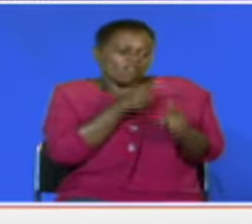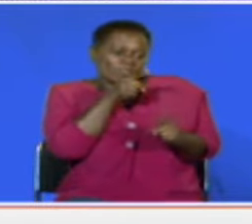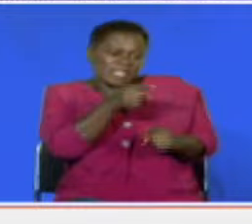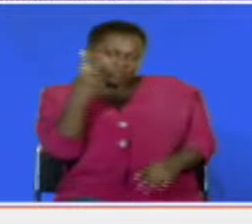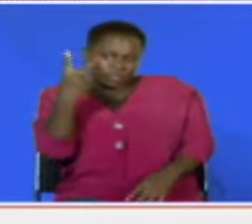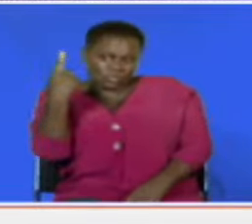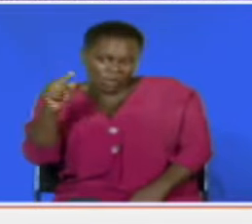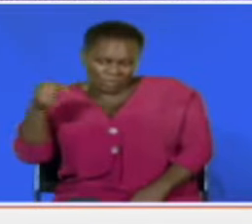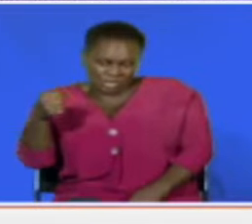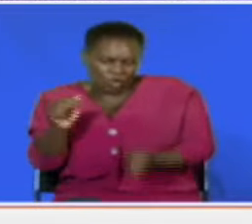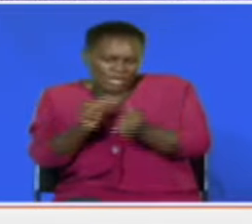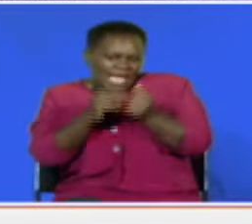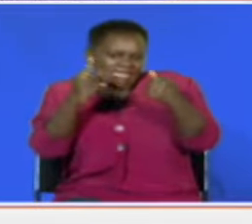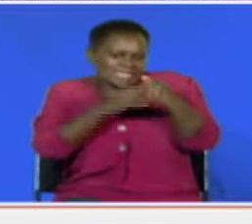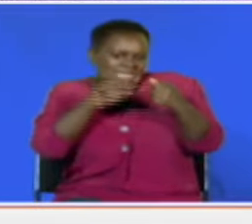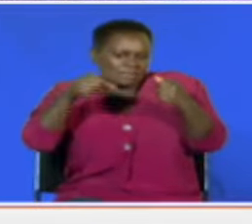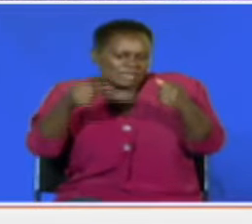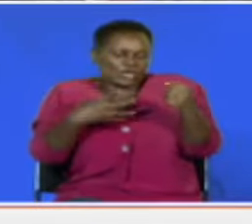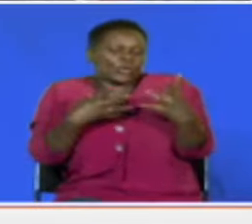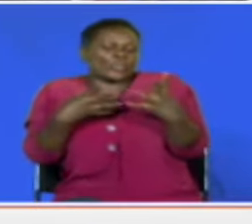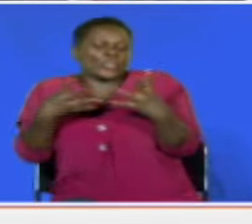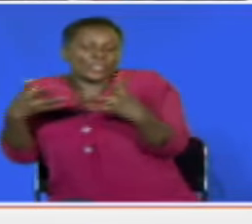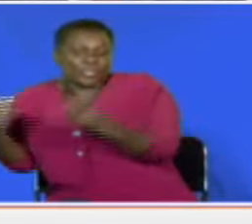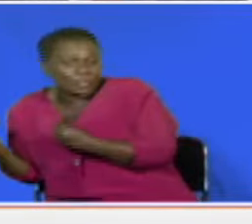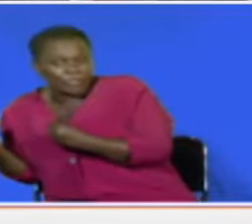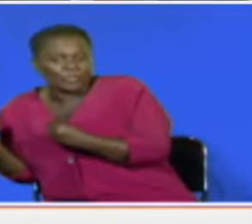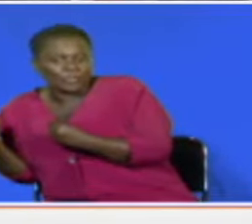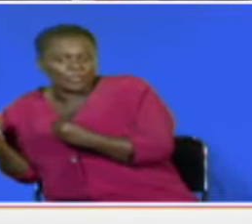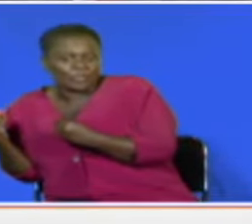that, 19 million disappeared